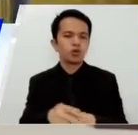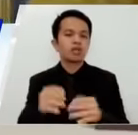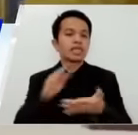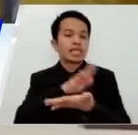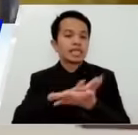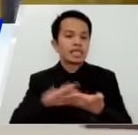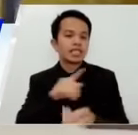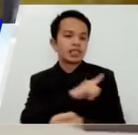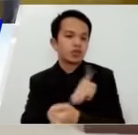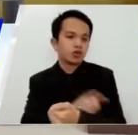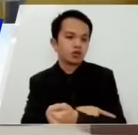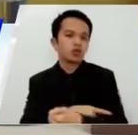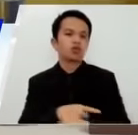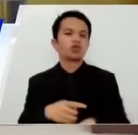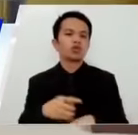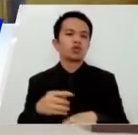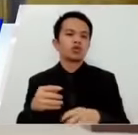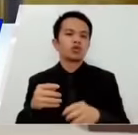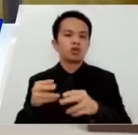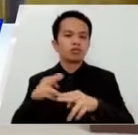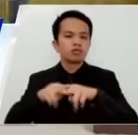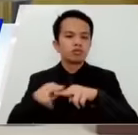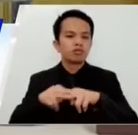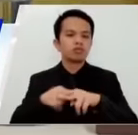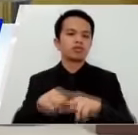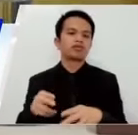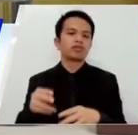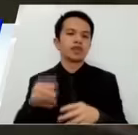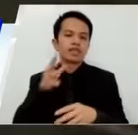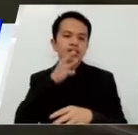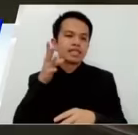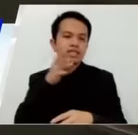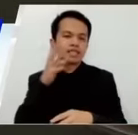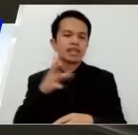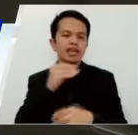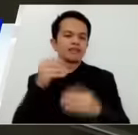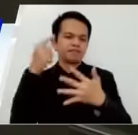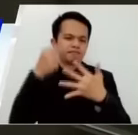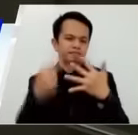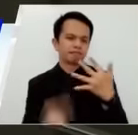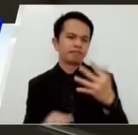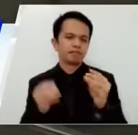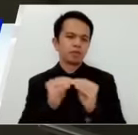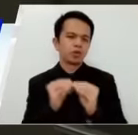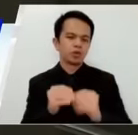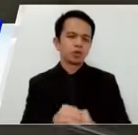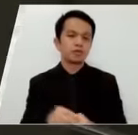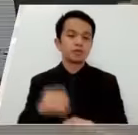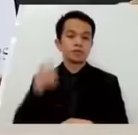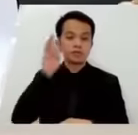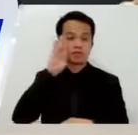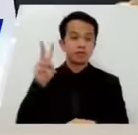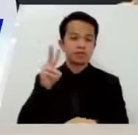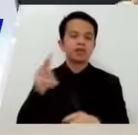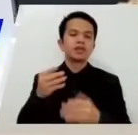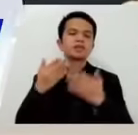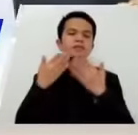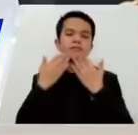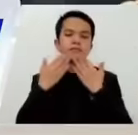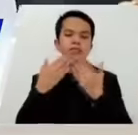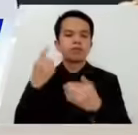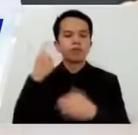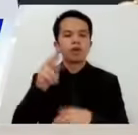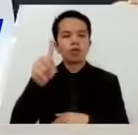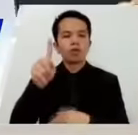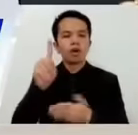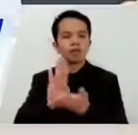ports, railroads, agriculture, and much more. Habang si Pangulong Marcos nagpasalamat sa $1 billion private